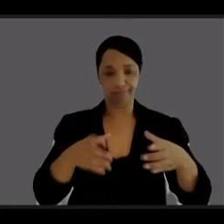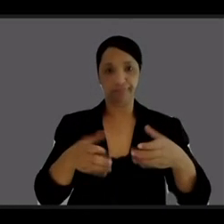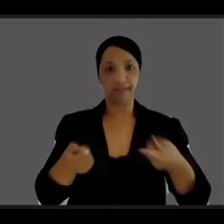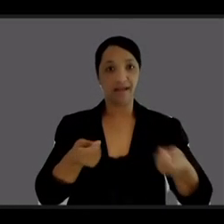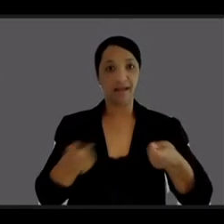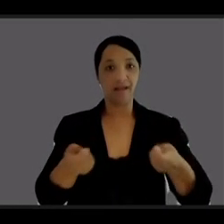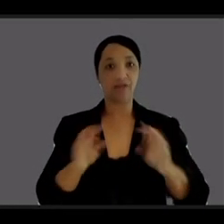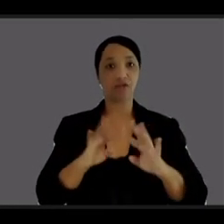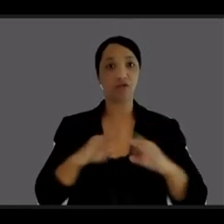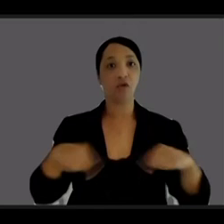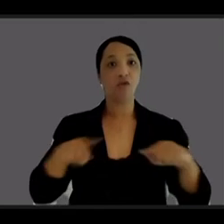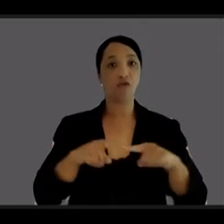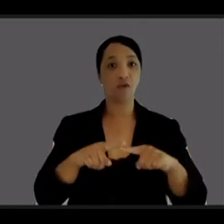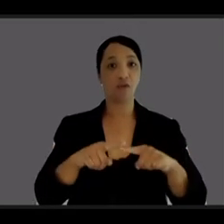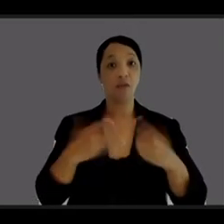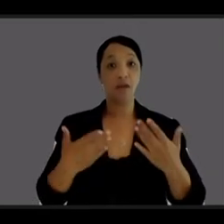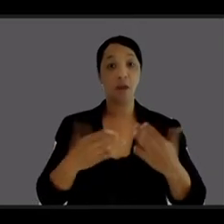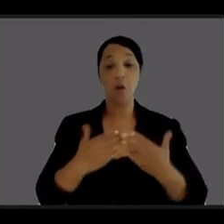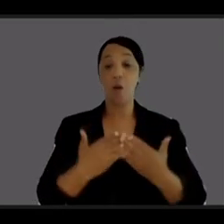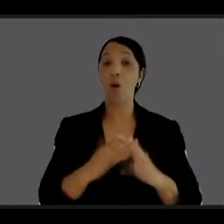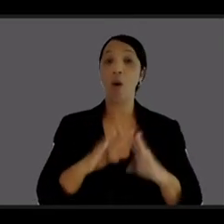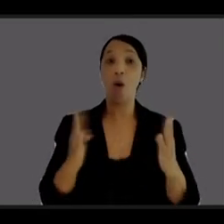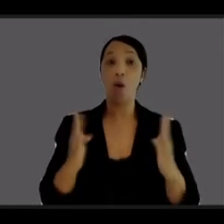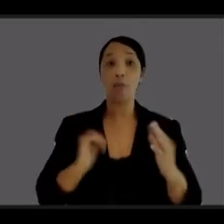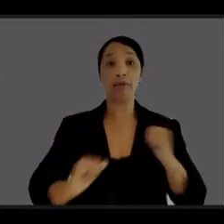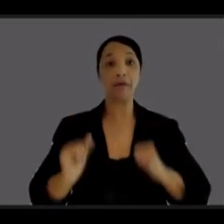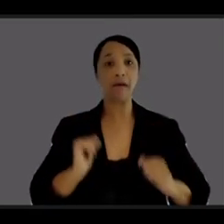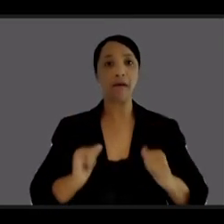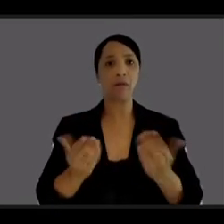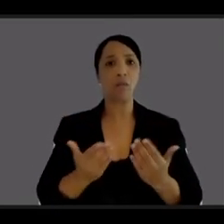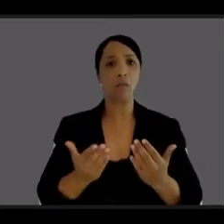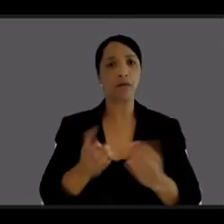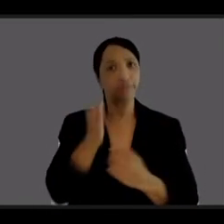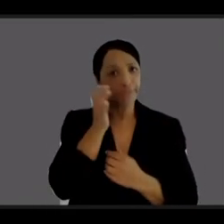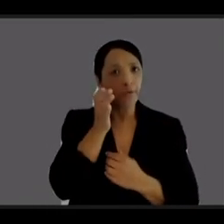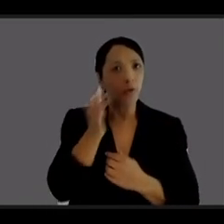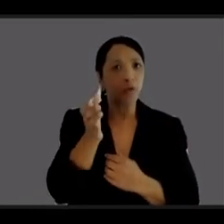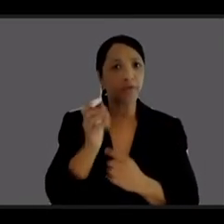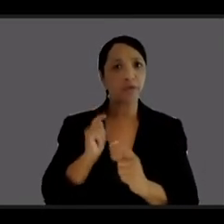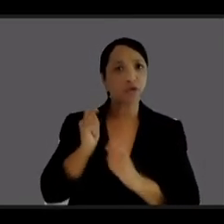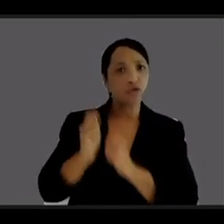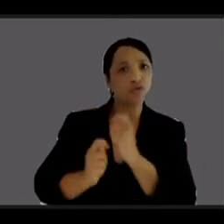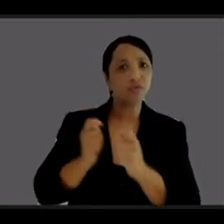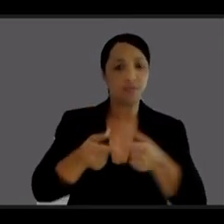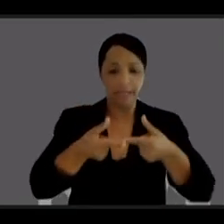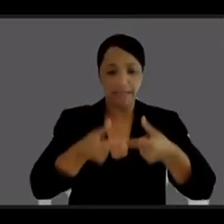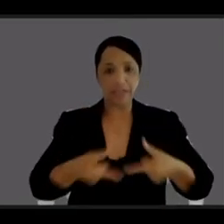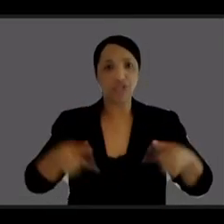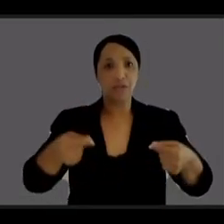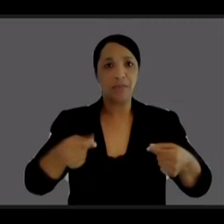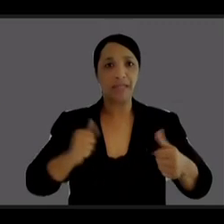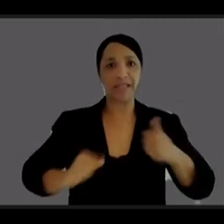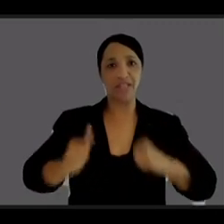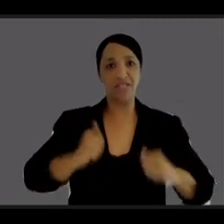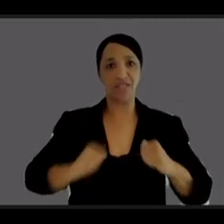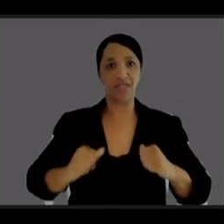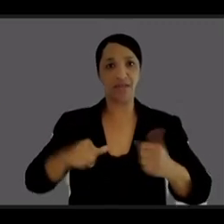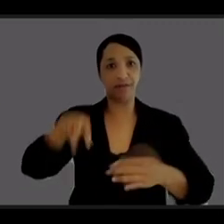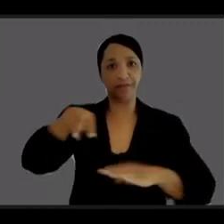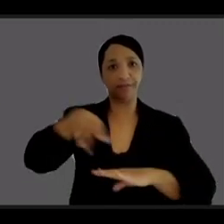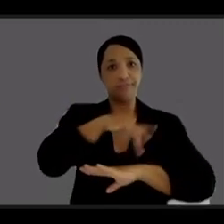opening act, reconceptualizing traditional Japanese theater, Kabuki, Two Lion with